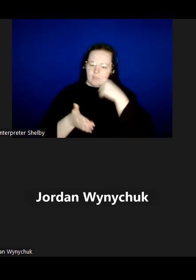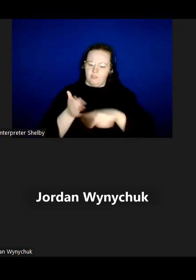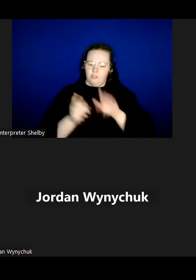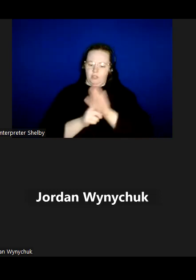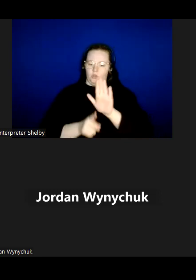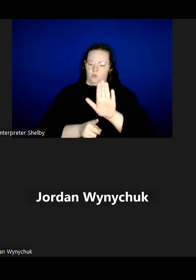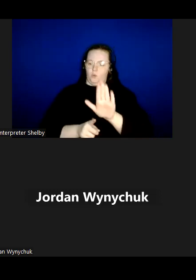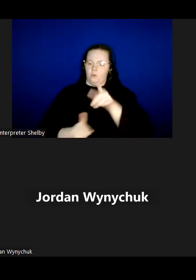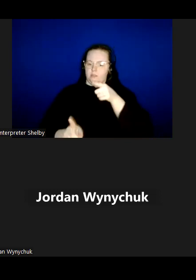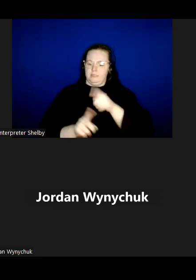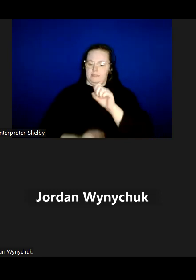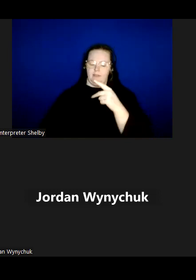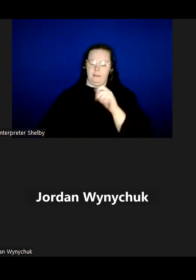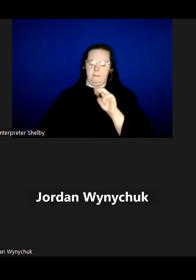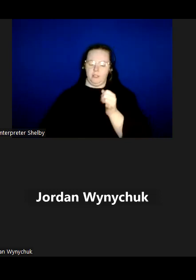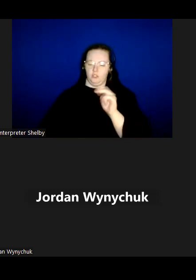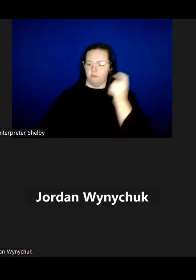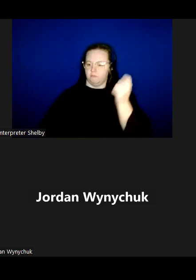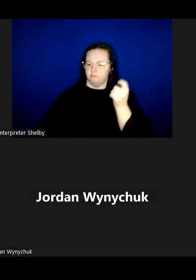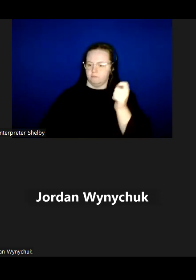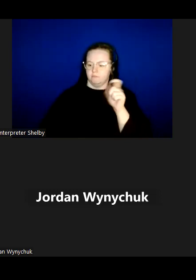are for your pension.